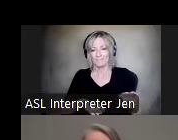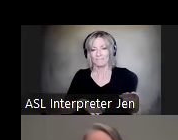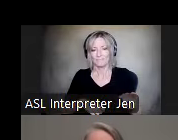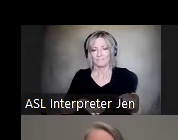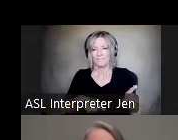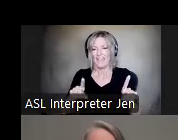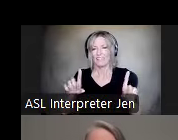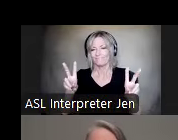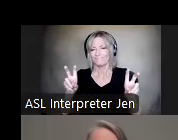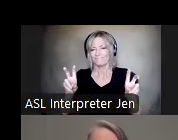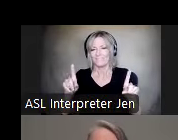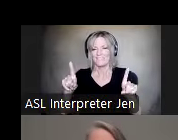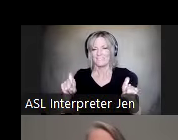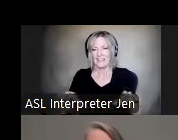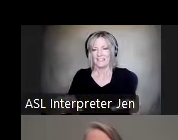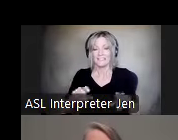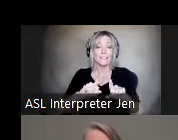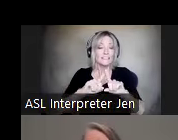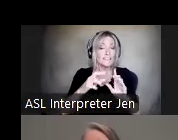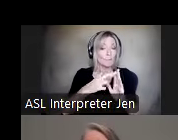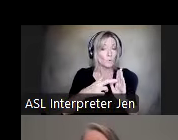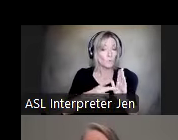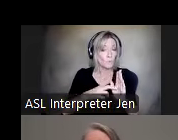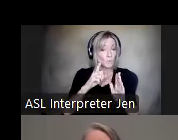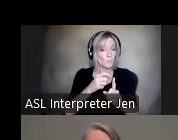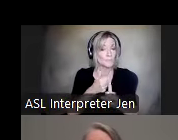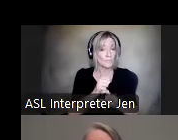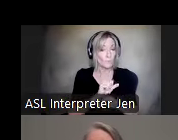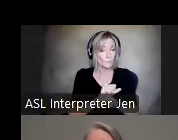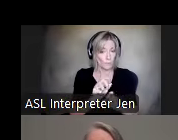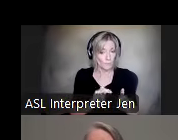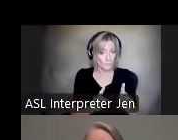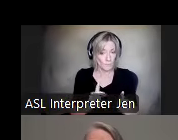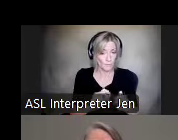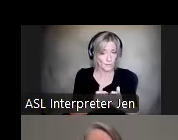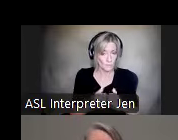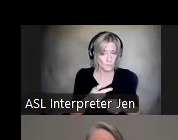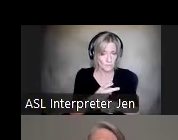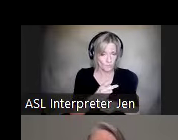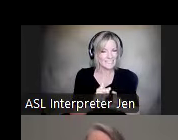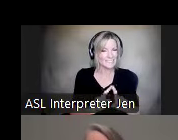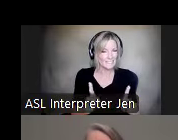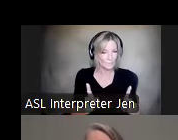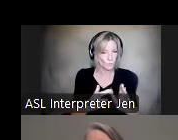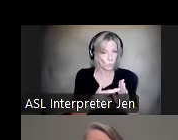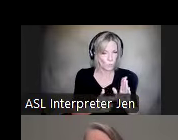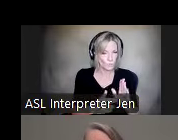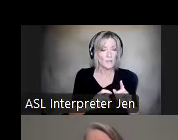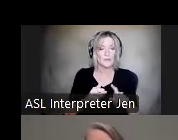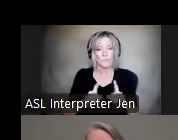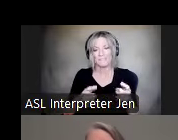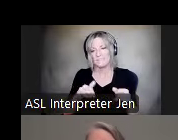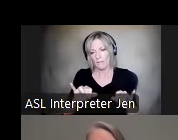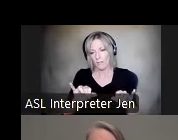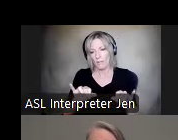Again, as I mentioned earlier, there are different rules for people who are self-employed and how these are calculated, but it still comes into